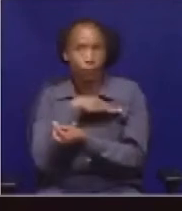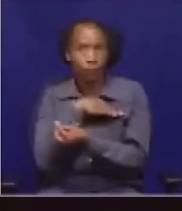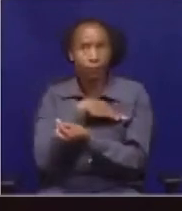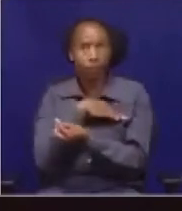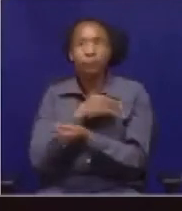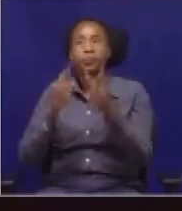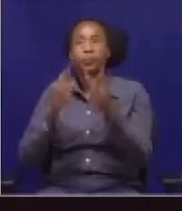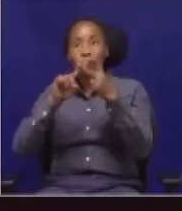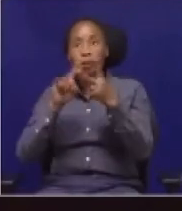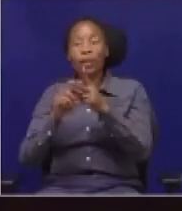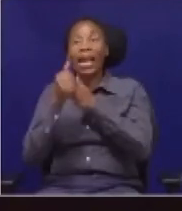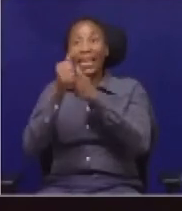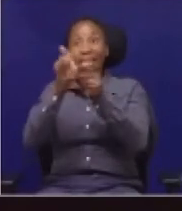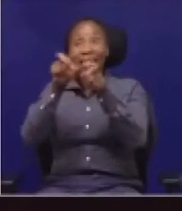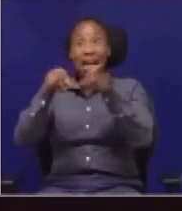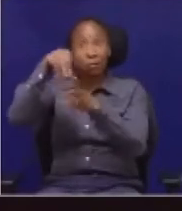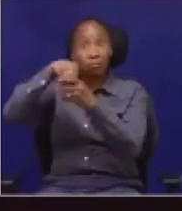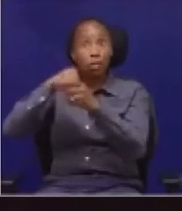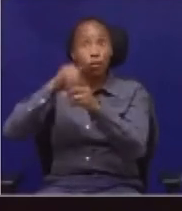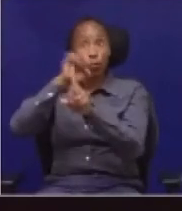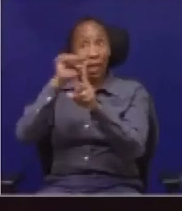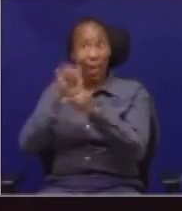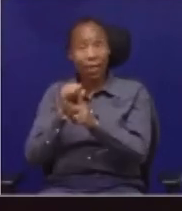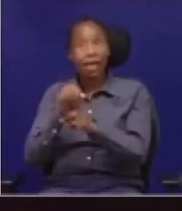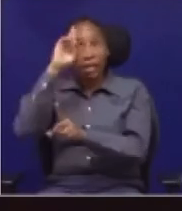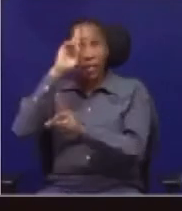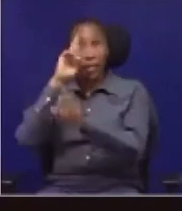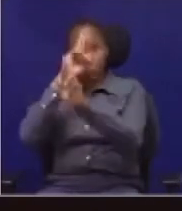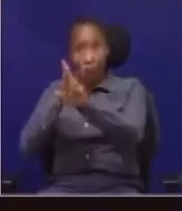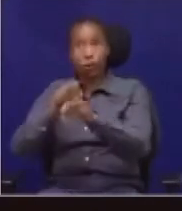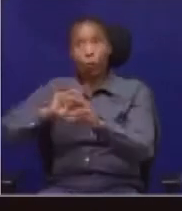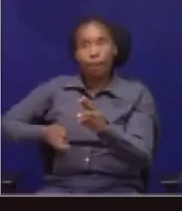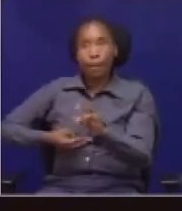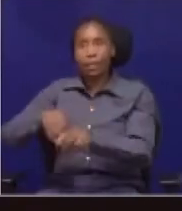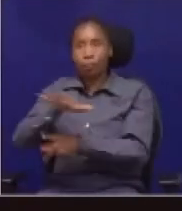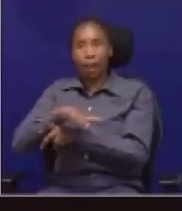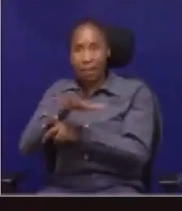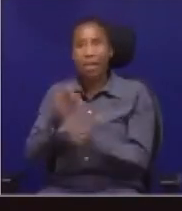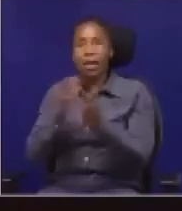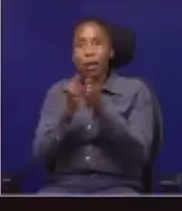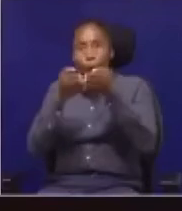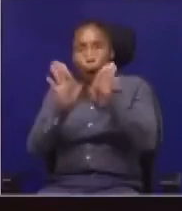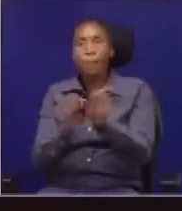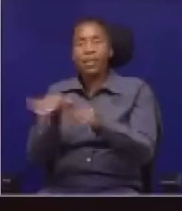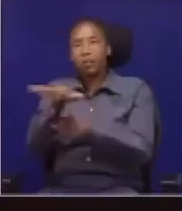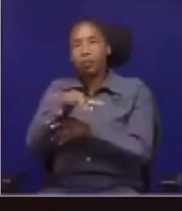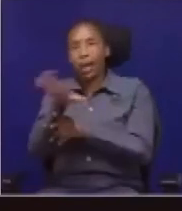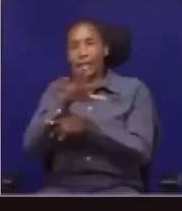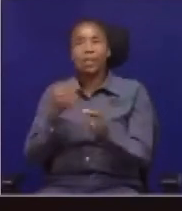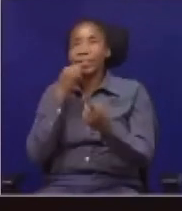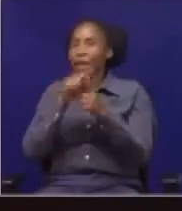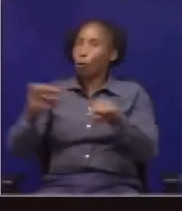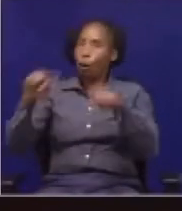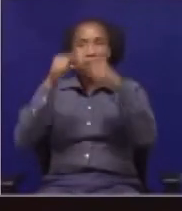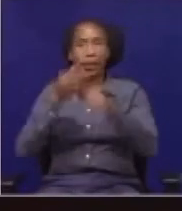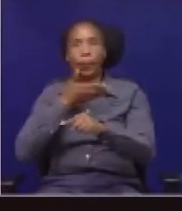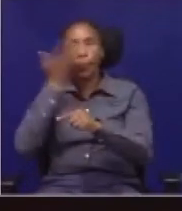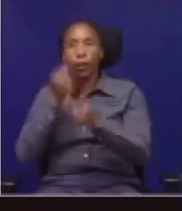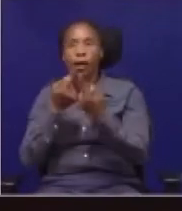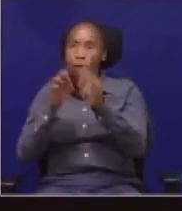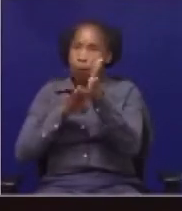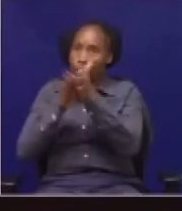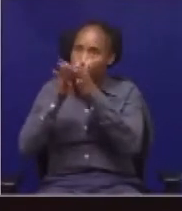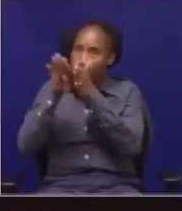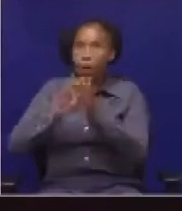is the leaders in society that respect women's places and actually open up spaces without conflict for the progress of women